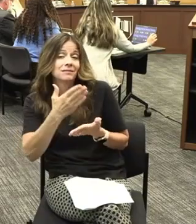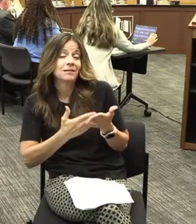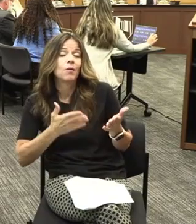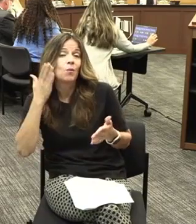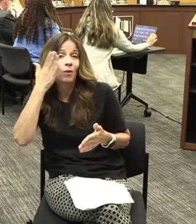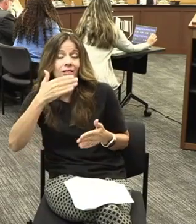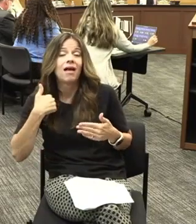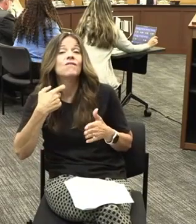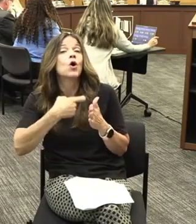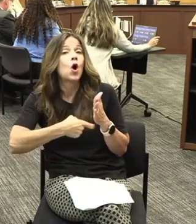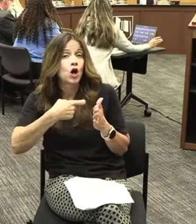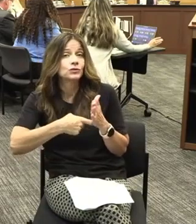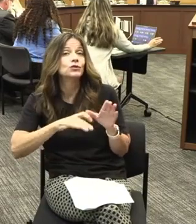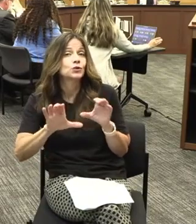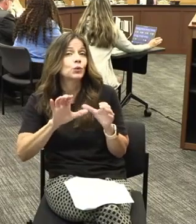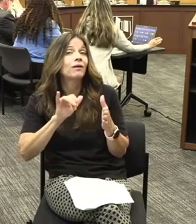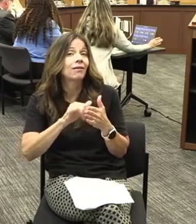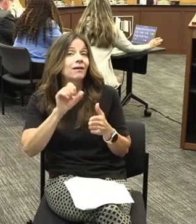Yeah. to doing that.